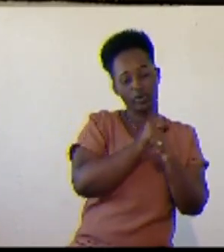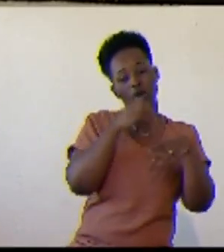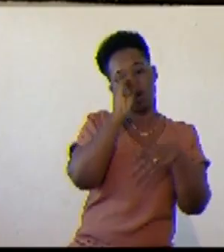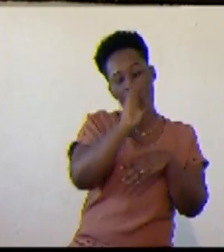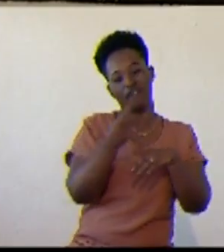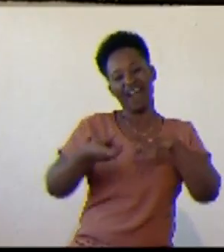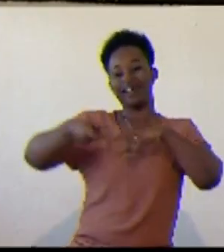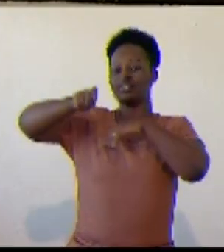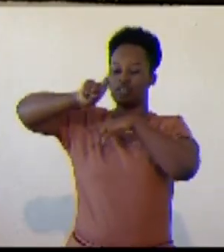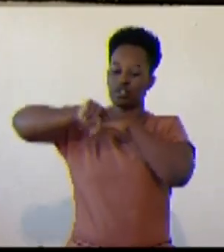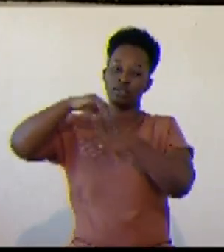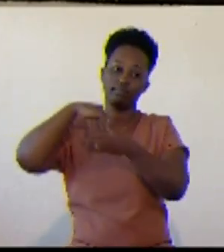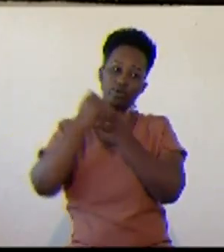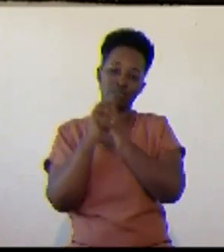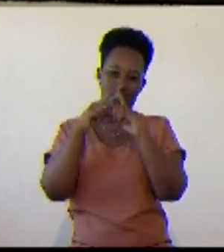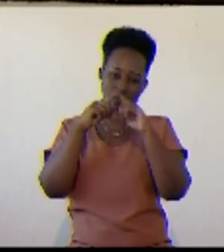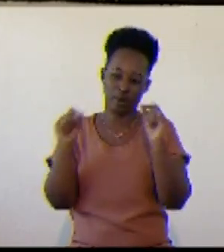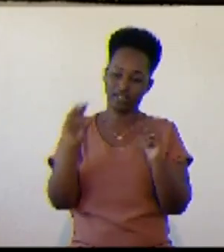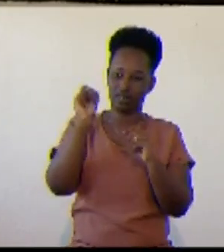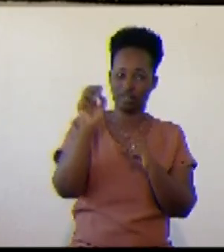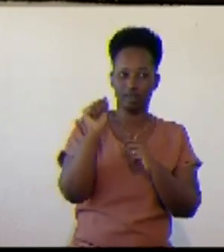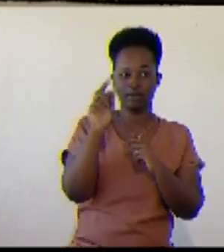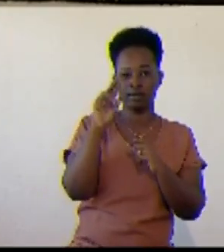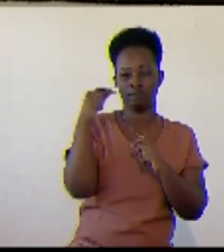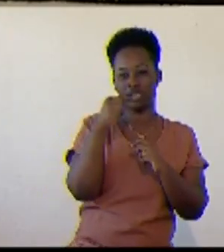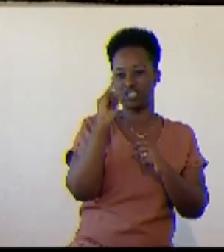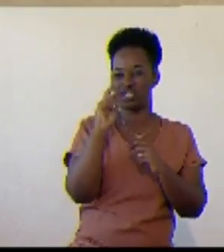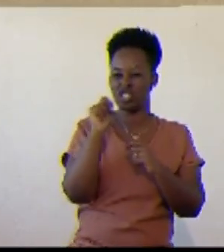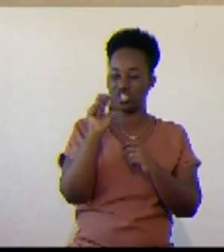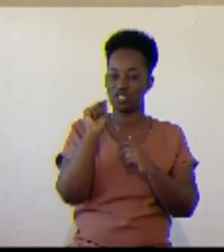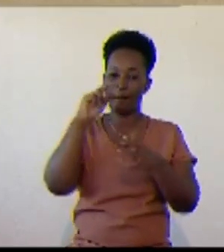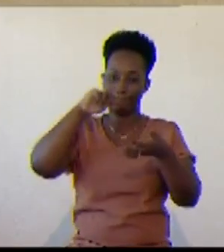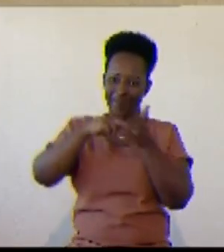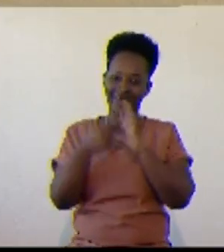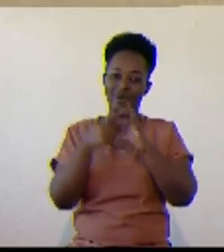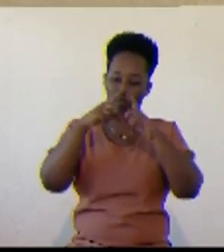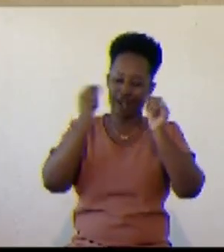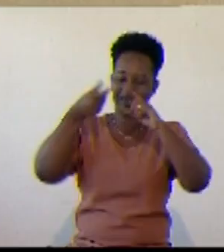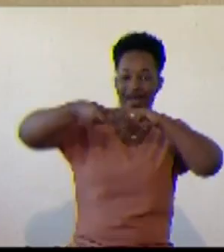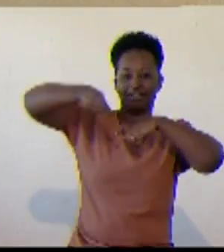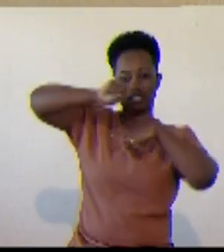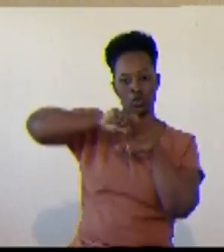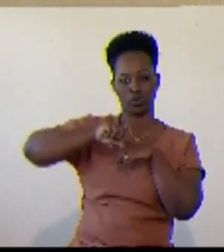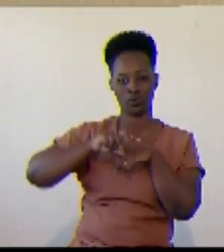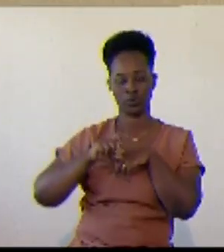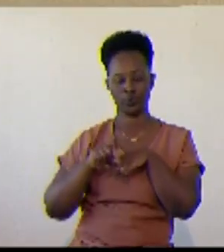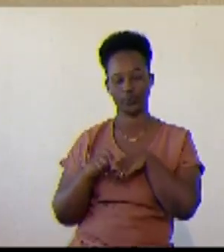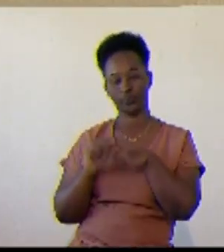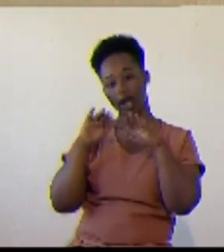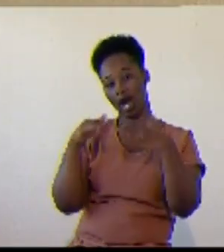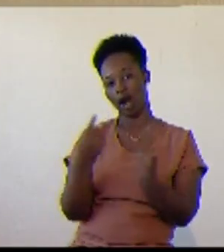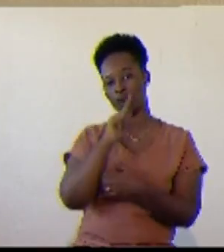additional. Because of the word marginal, you must bring the word additional. You must bring the word additional. So how